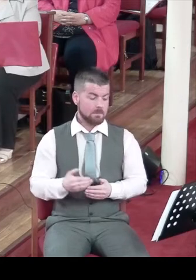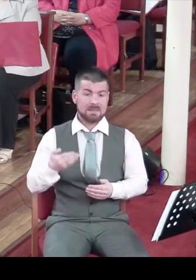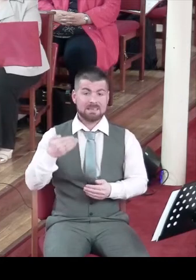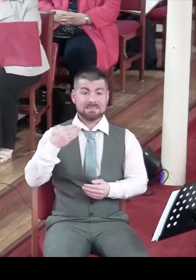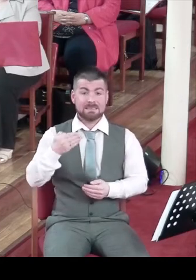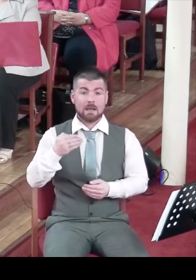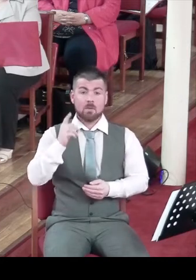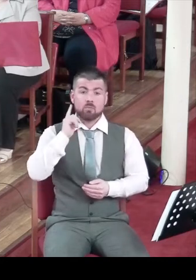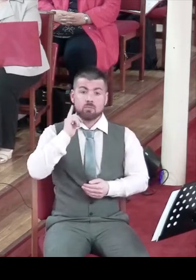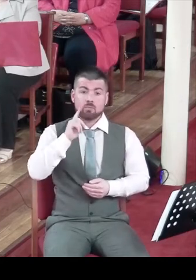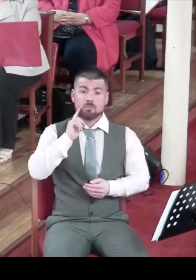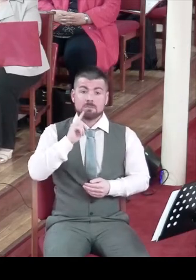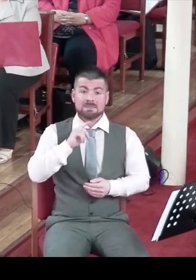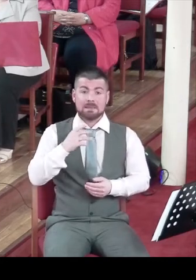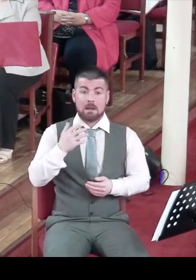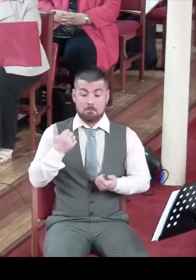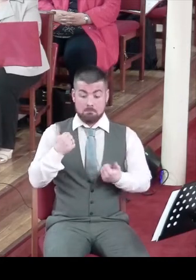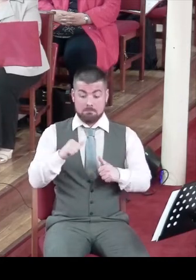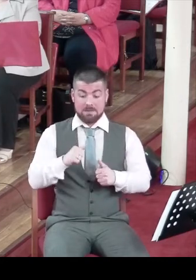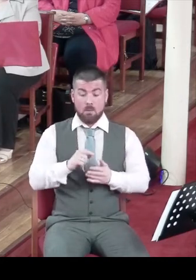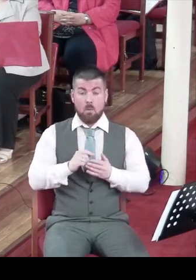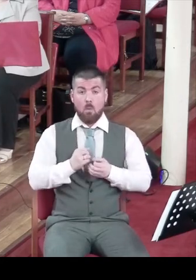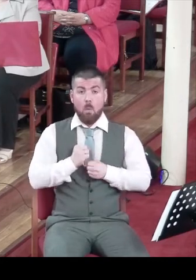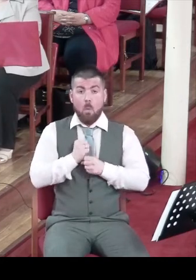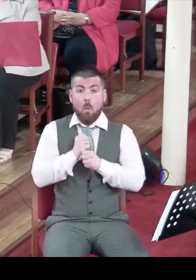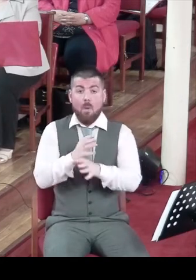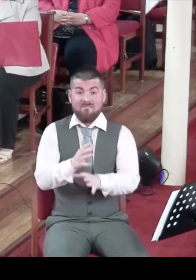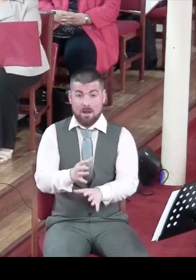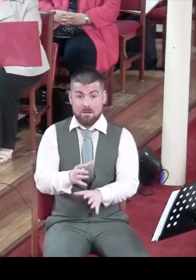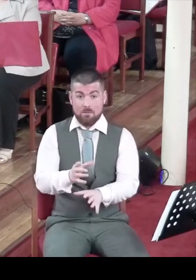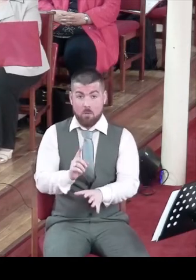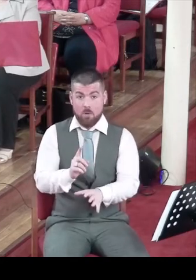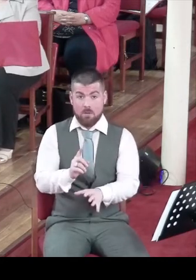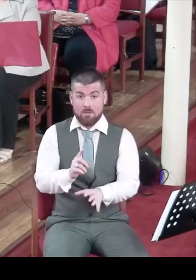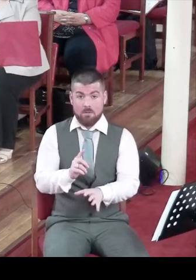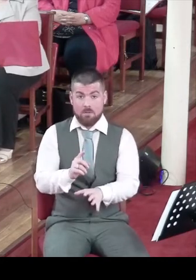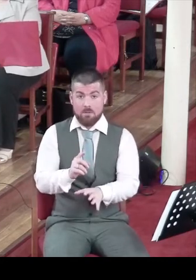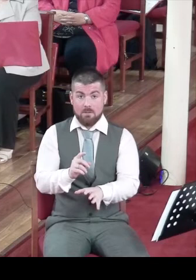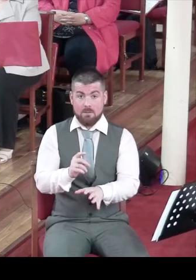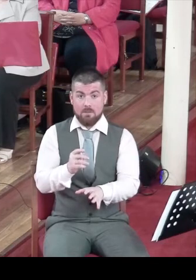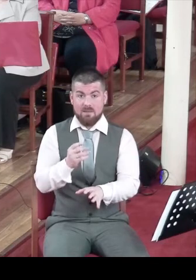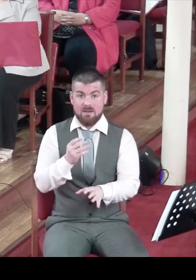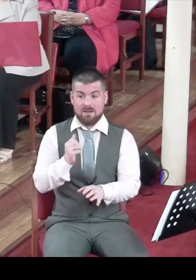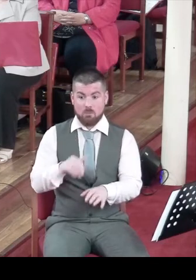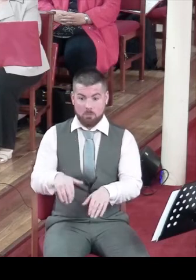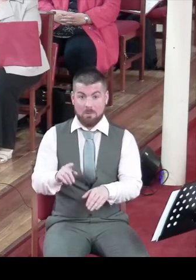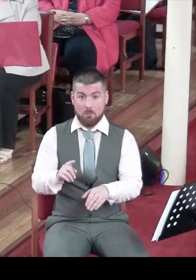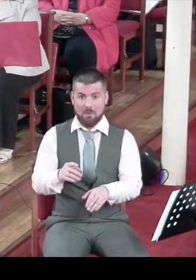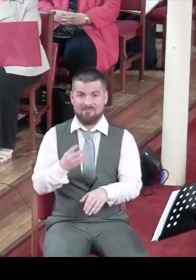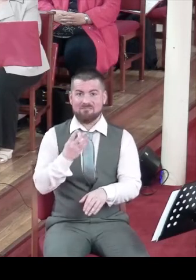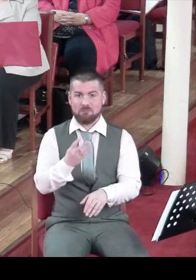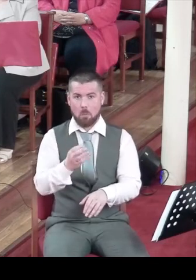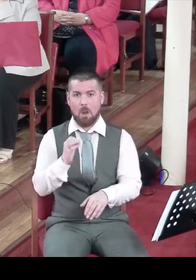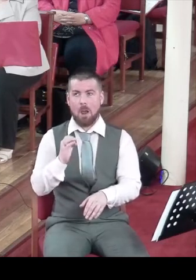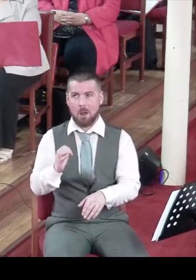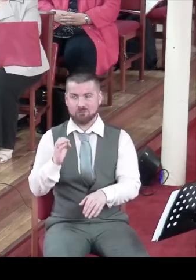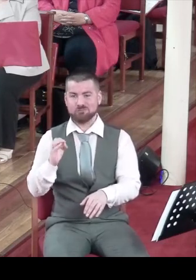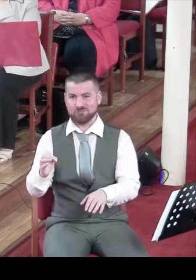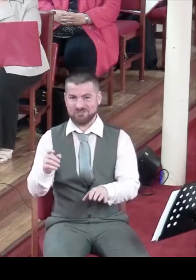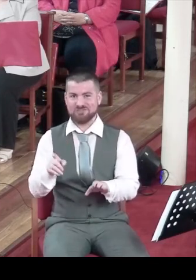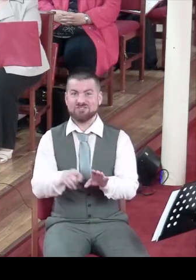women have offered almost, wait for it, 400 years